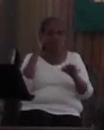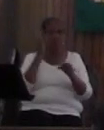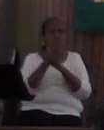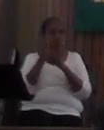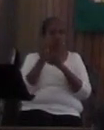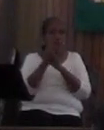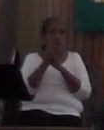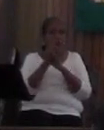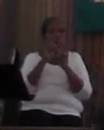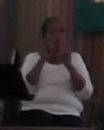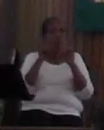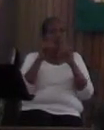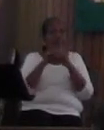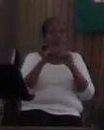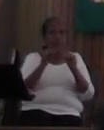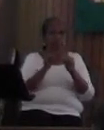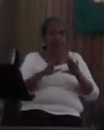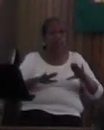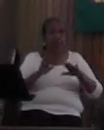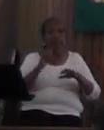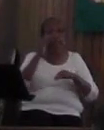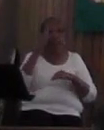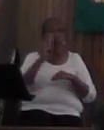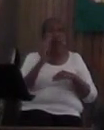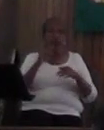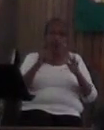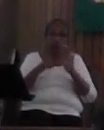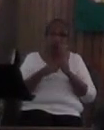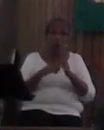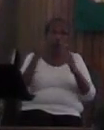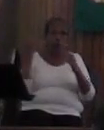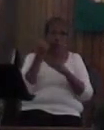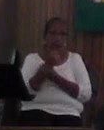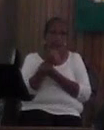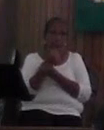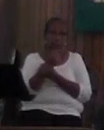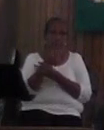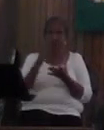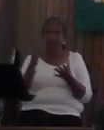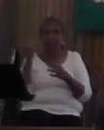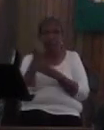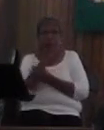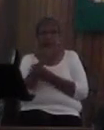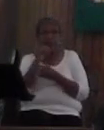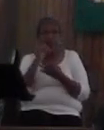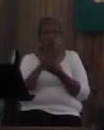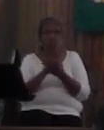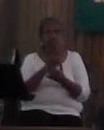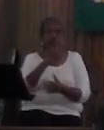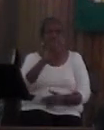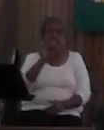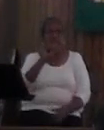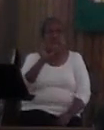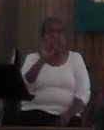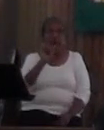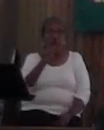the land that God showed Abraham, he and Sarah, his wife, remained tent dwellers for the